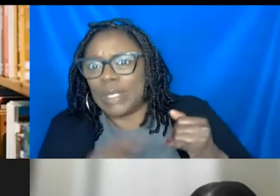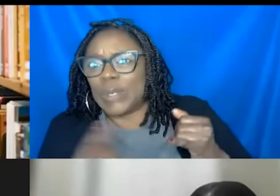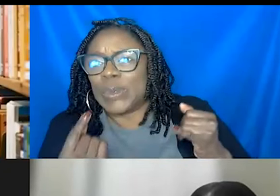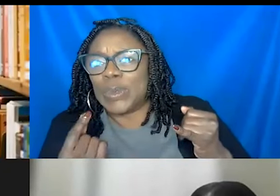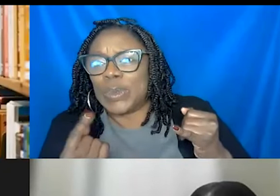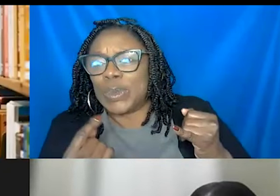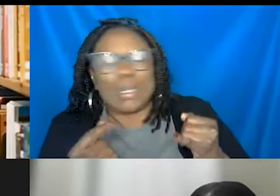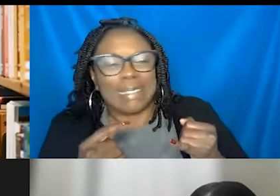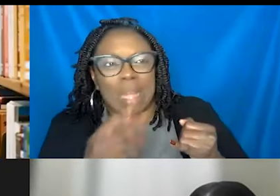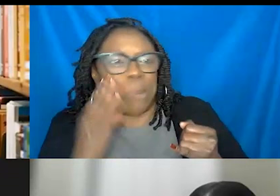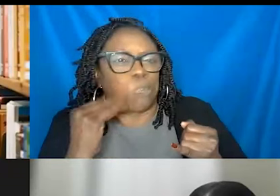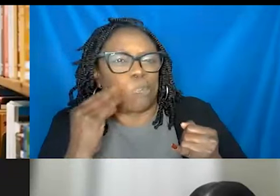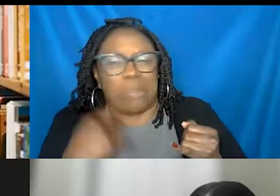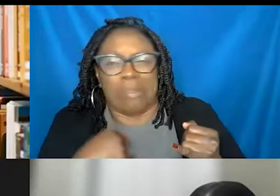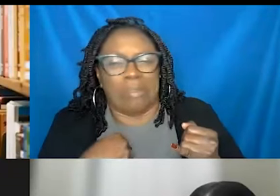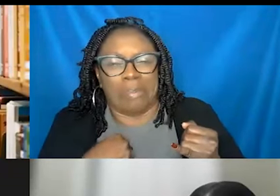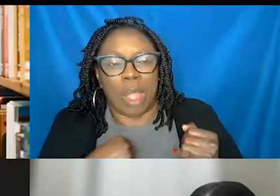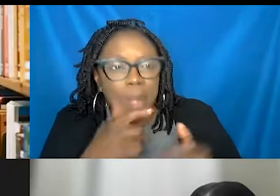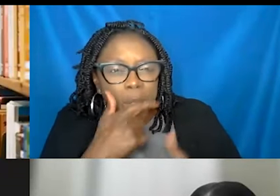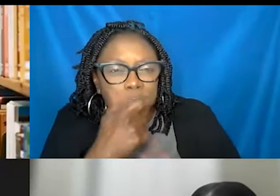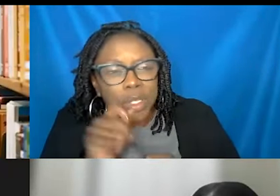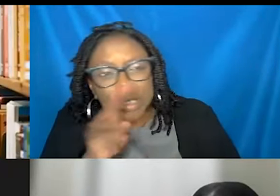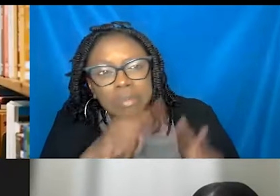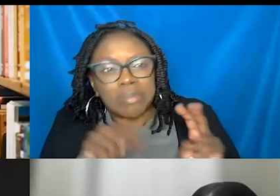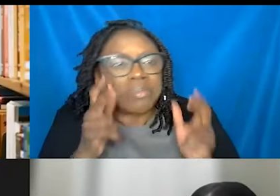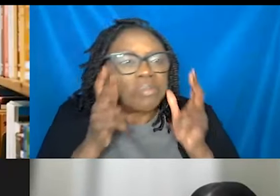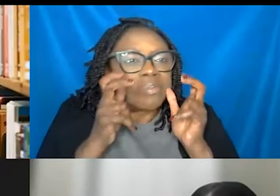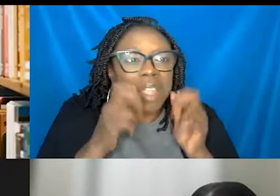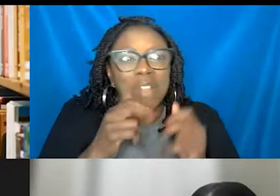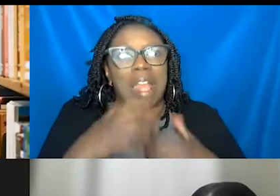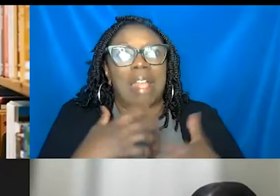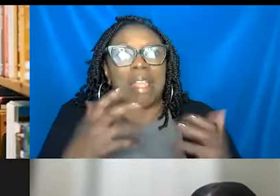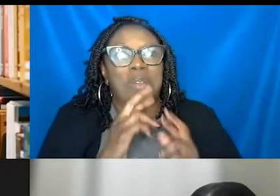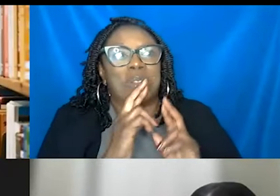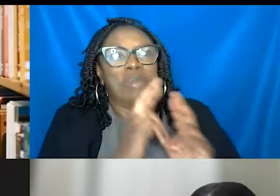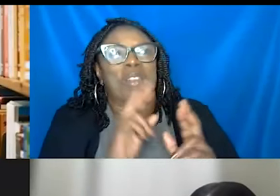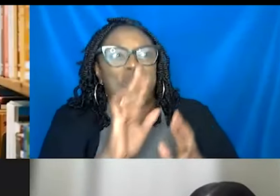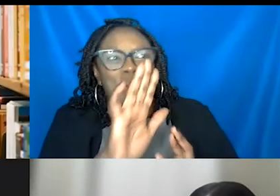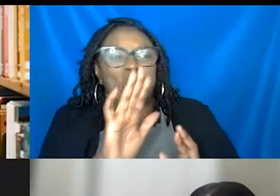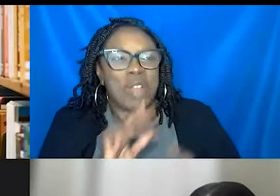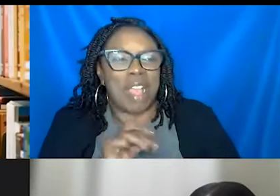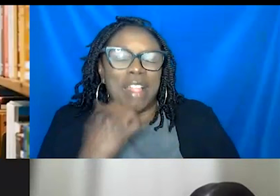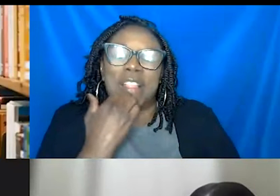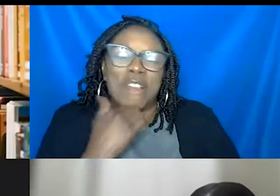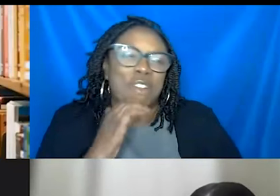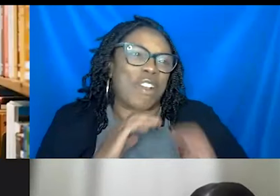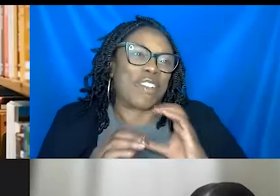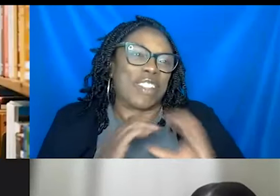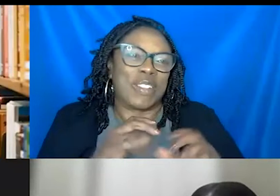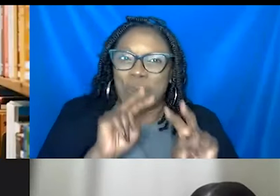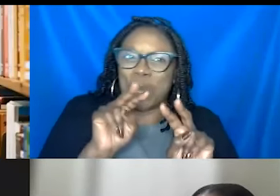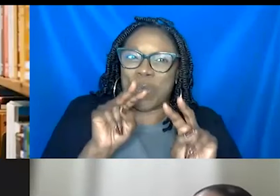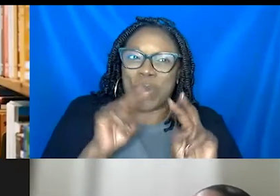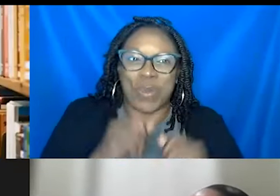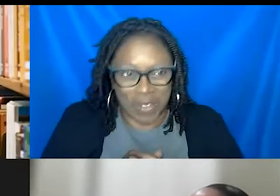And I'm just really interested in what you have to say. I have a lot of respect for you, and I love our conversation. So I'm just really happy